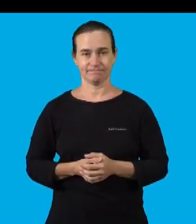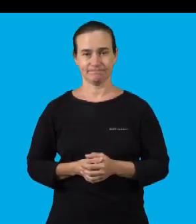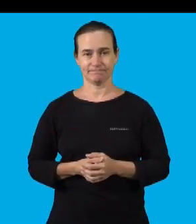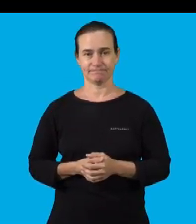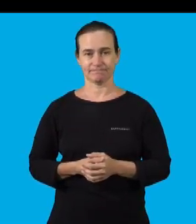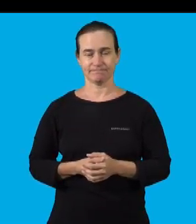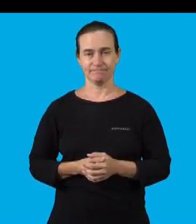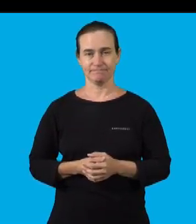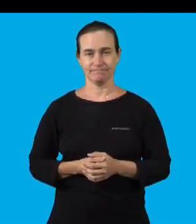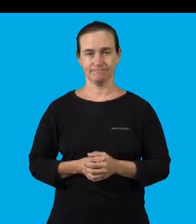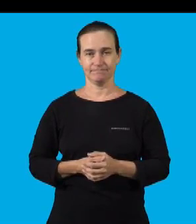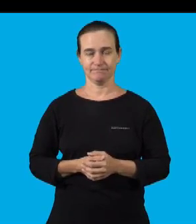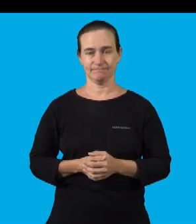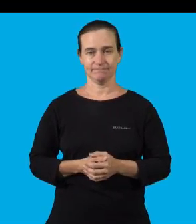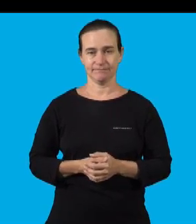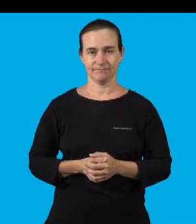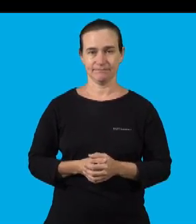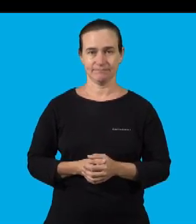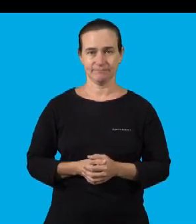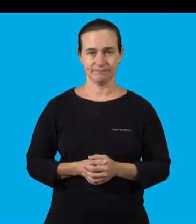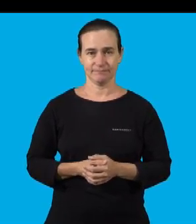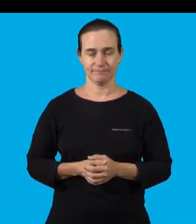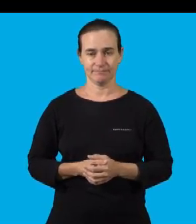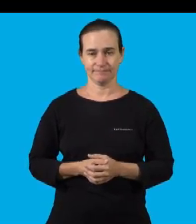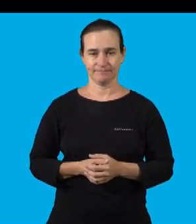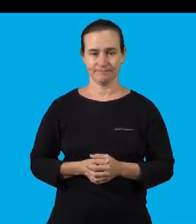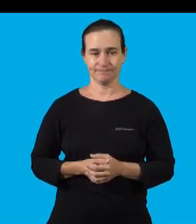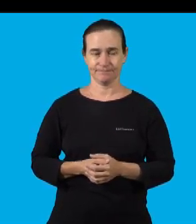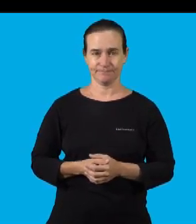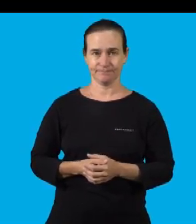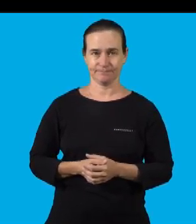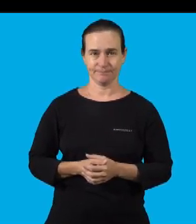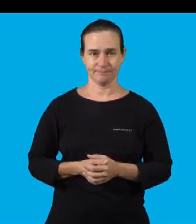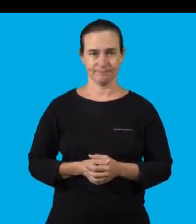over 25, let's just do that, 36 over